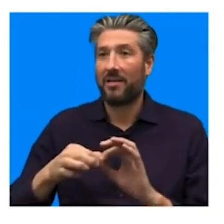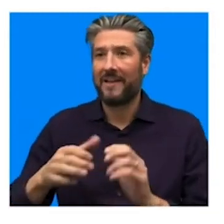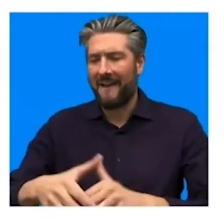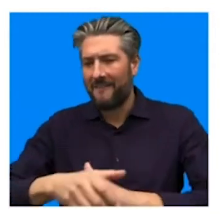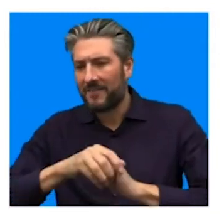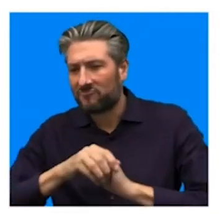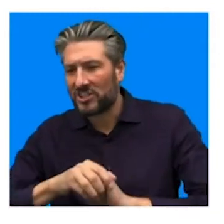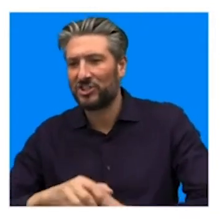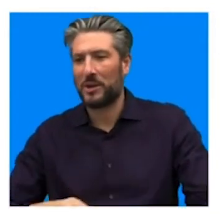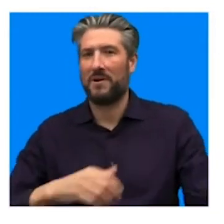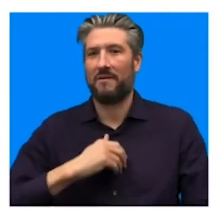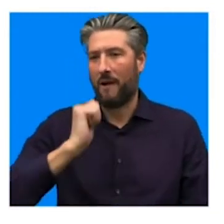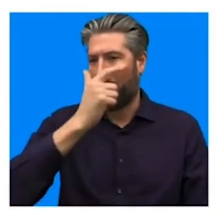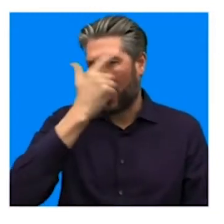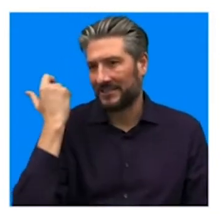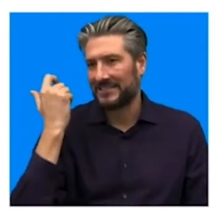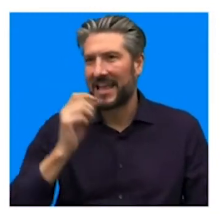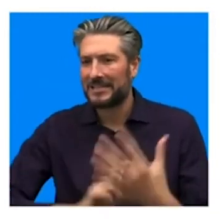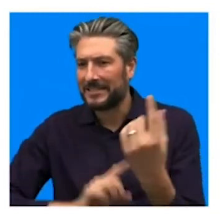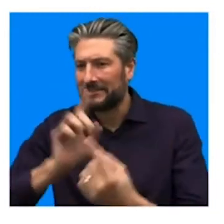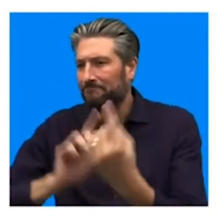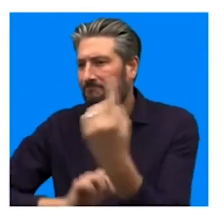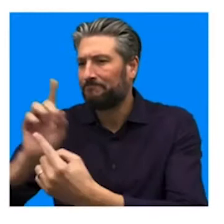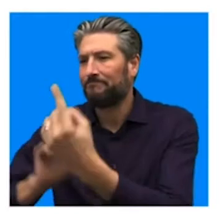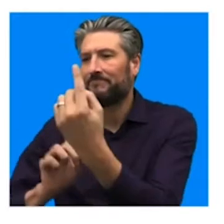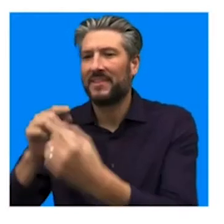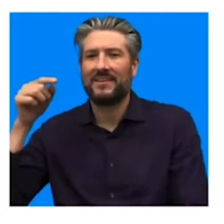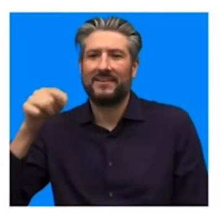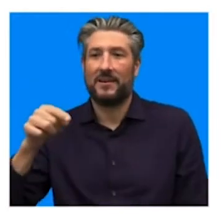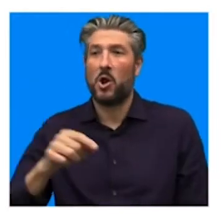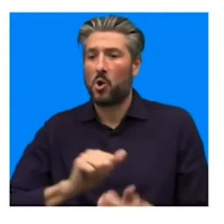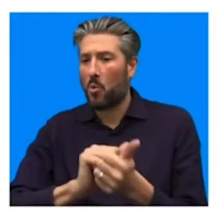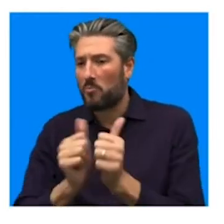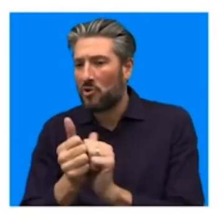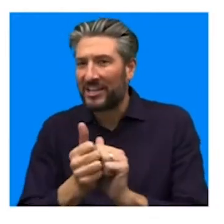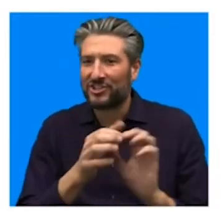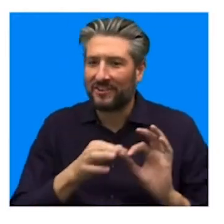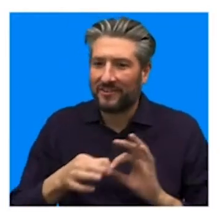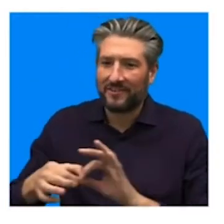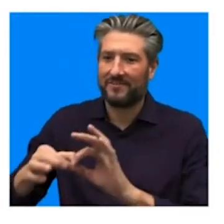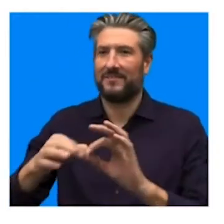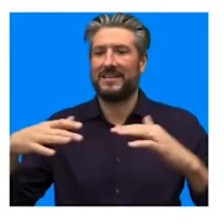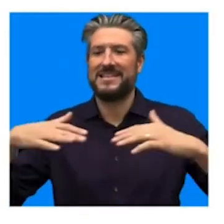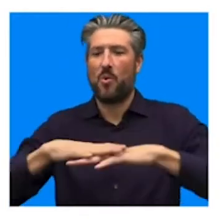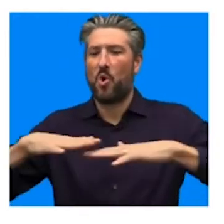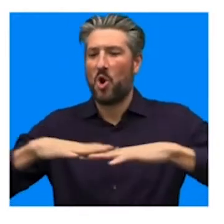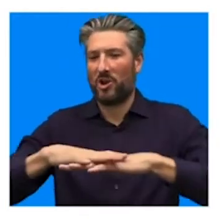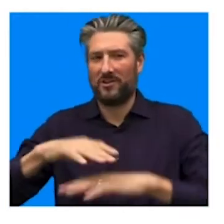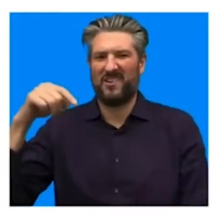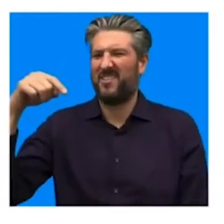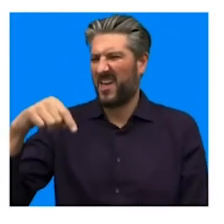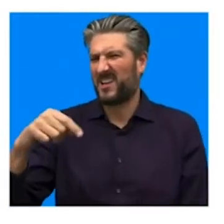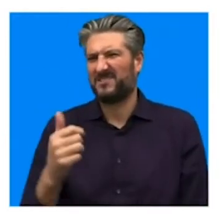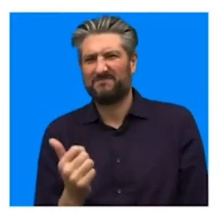it's not sometimes it's not a competition, it's a cooperation, the network, and so all of us. It's